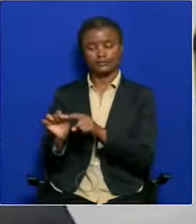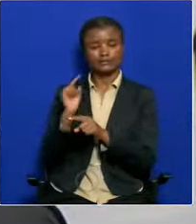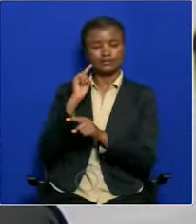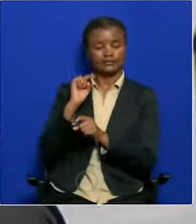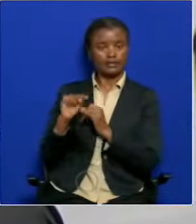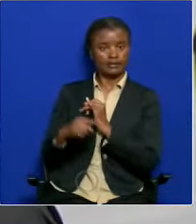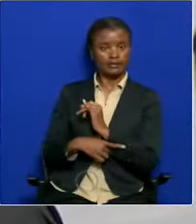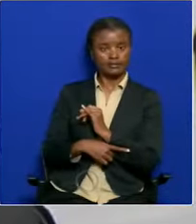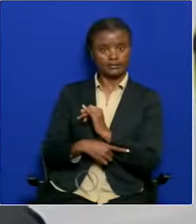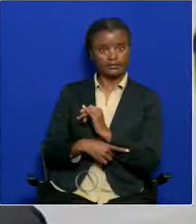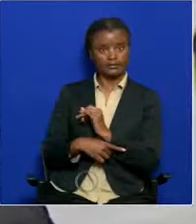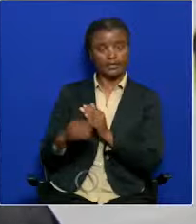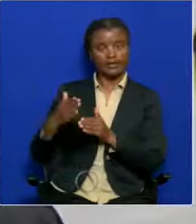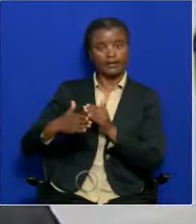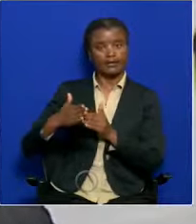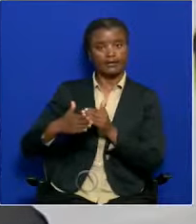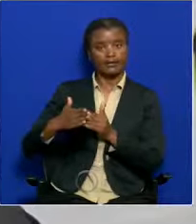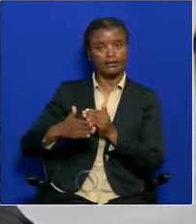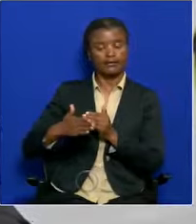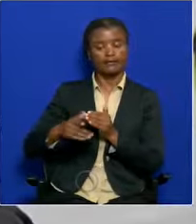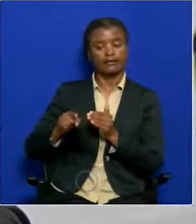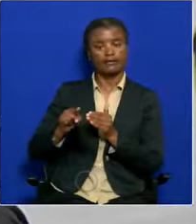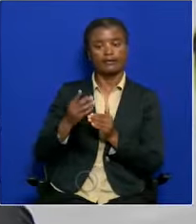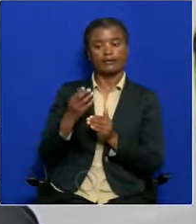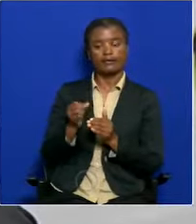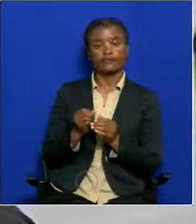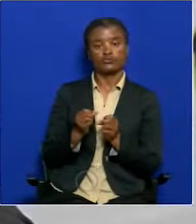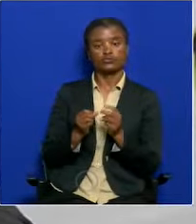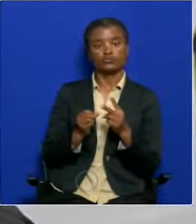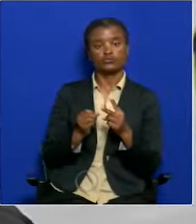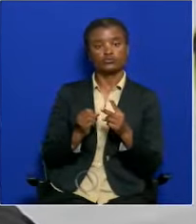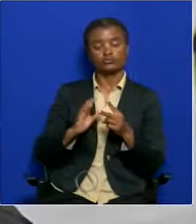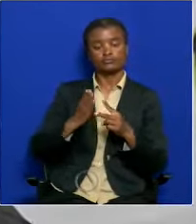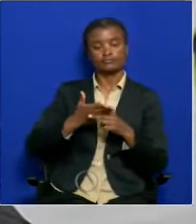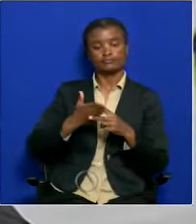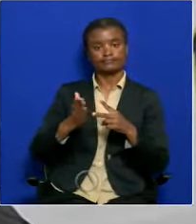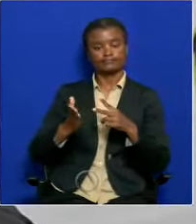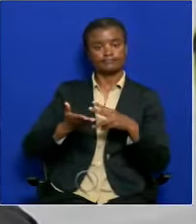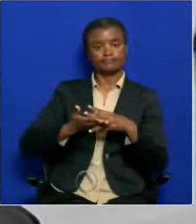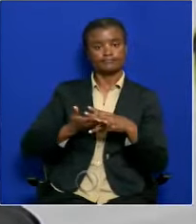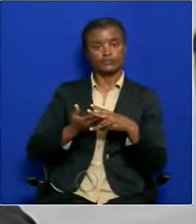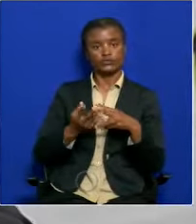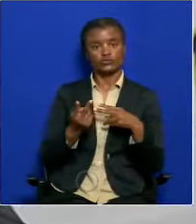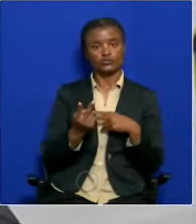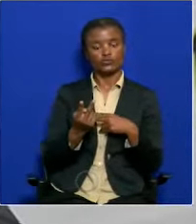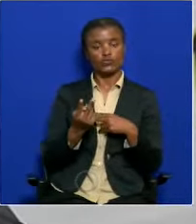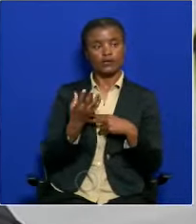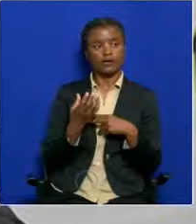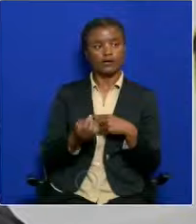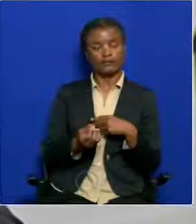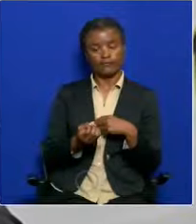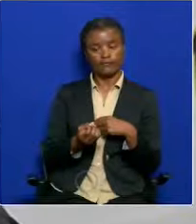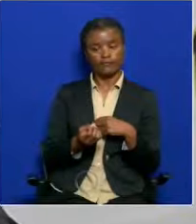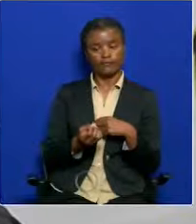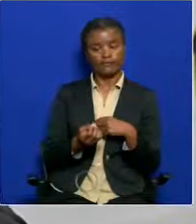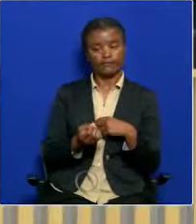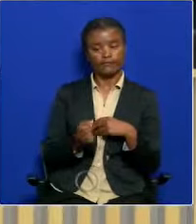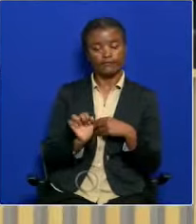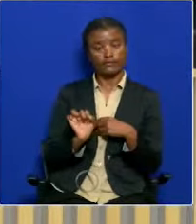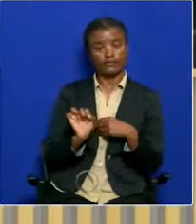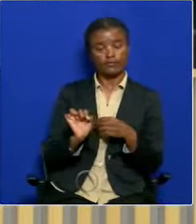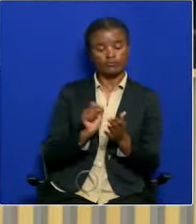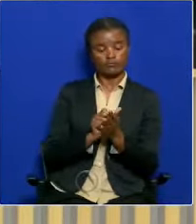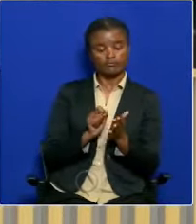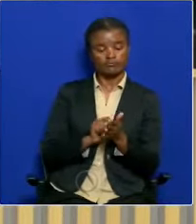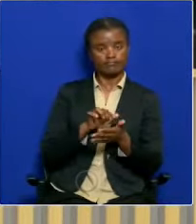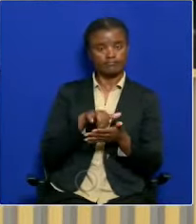Towards the end, there should be 2 separators, and your supplementary statement is the second